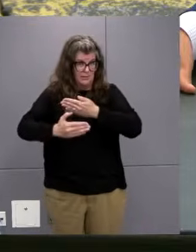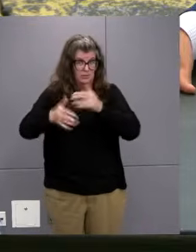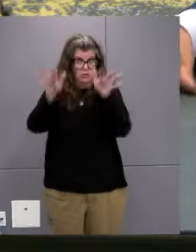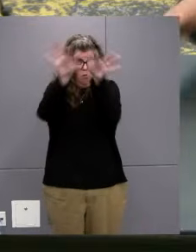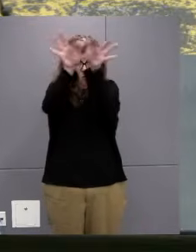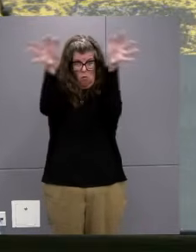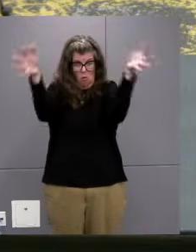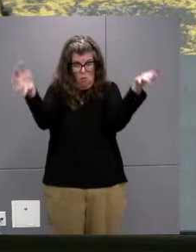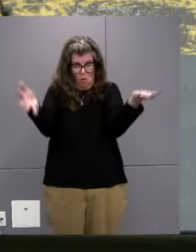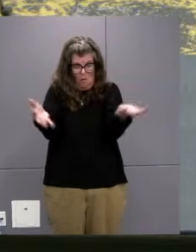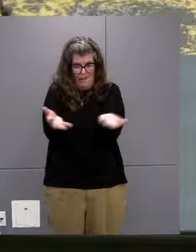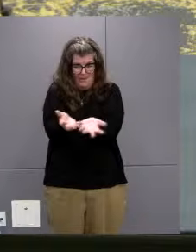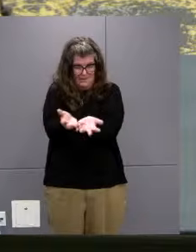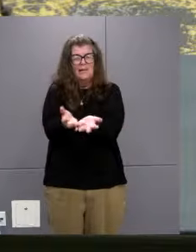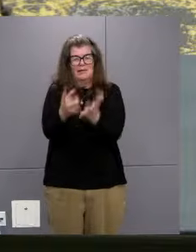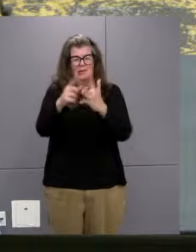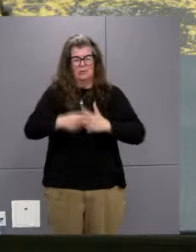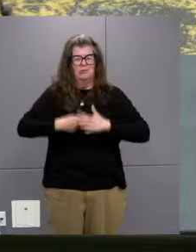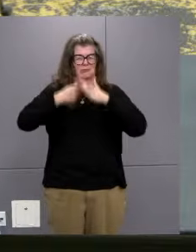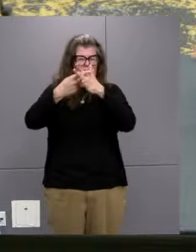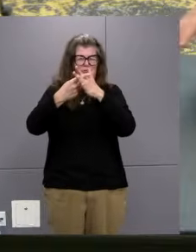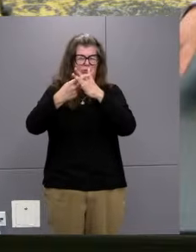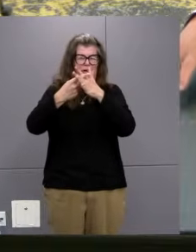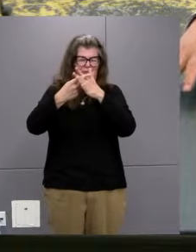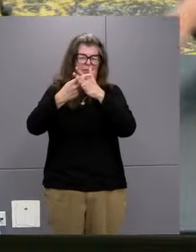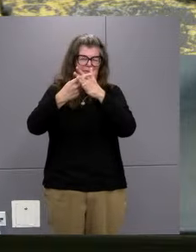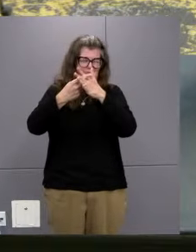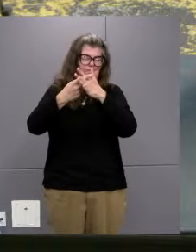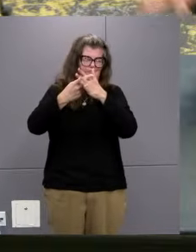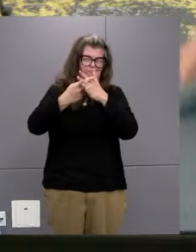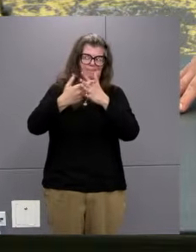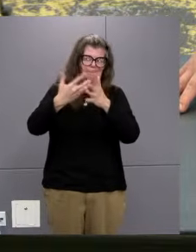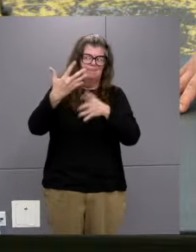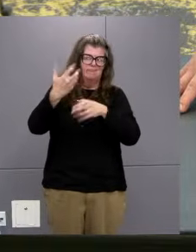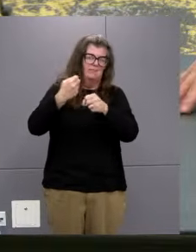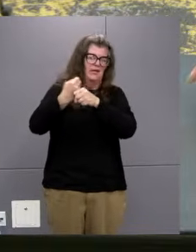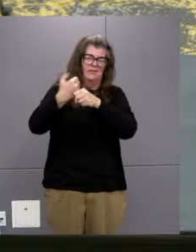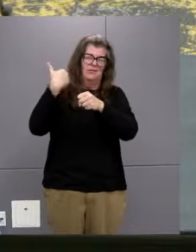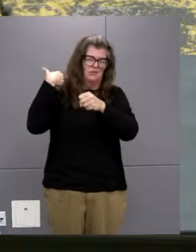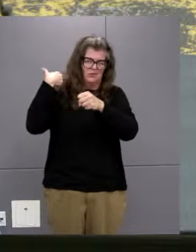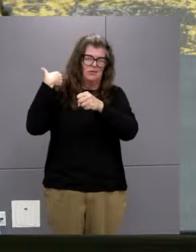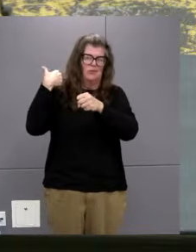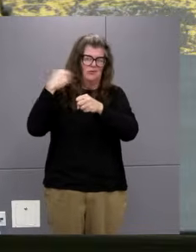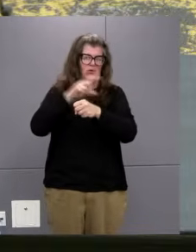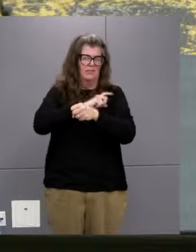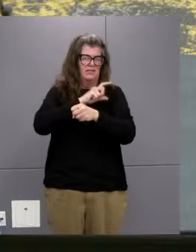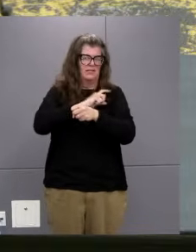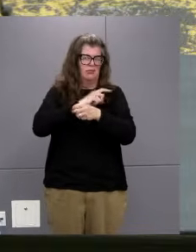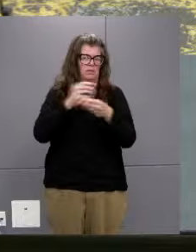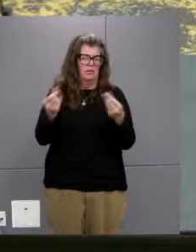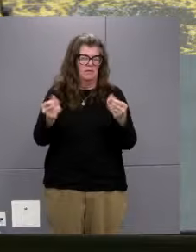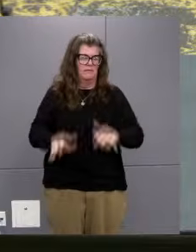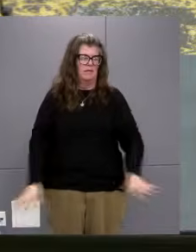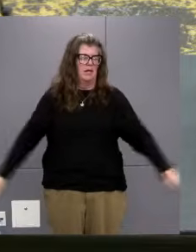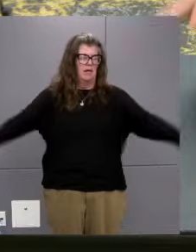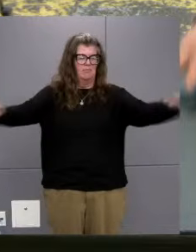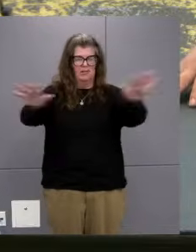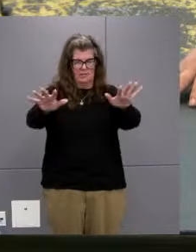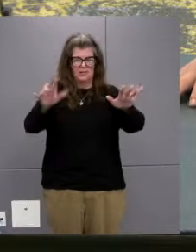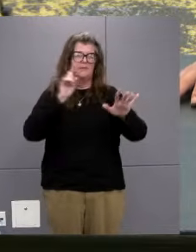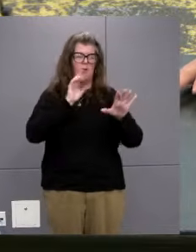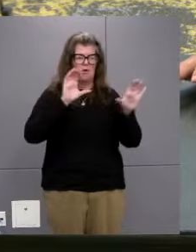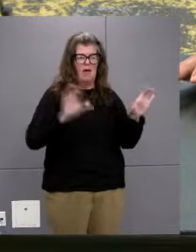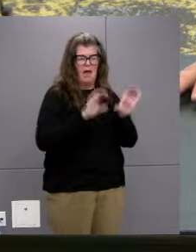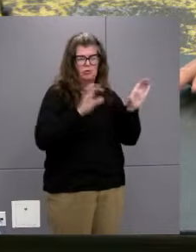holistically, is all I'm trying to say, has been going on for the security of the campus with the active shooter training,